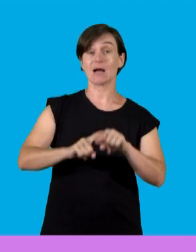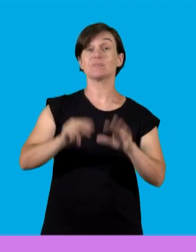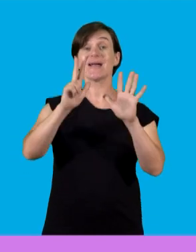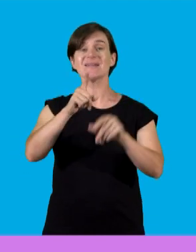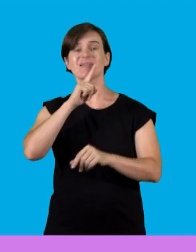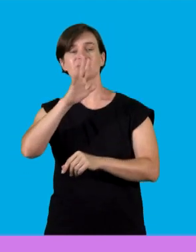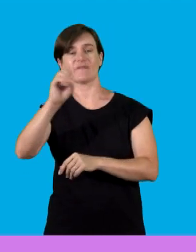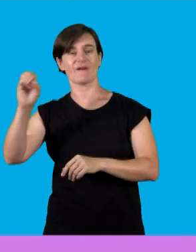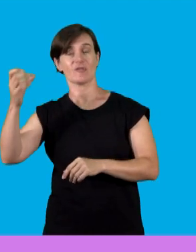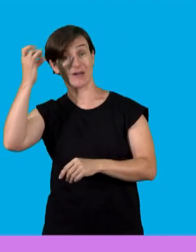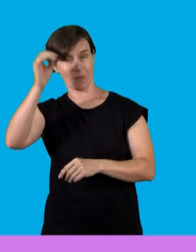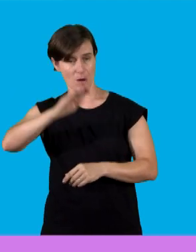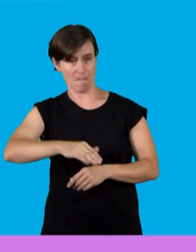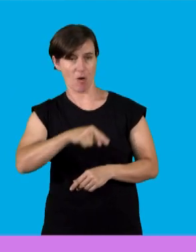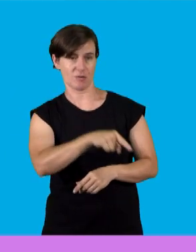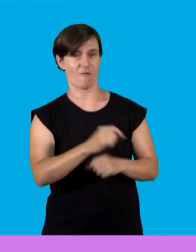Rand.